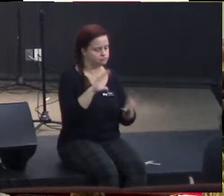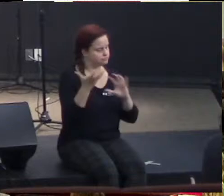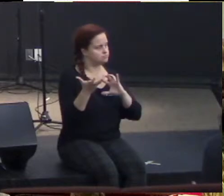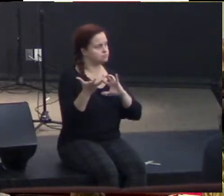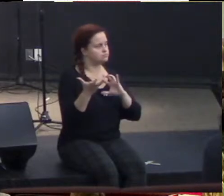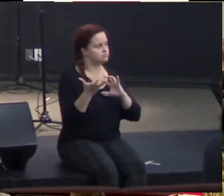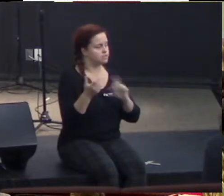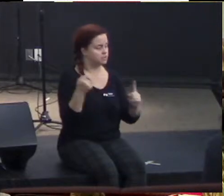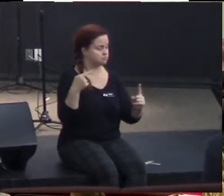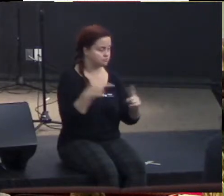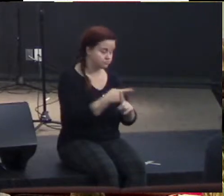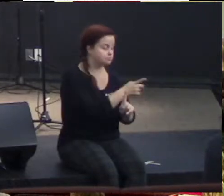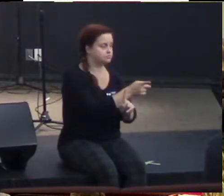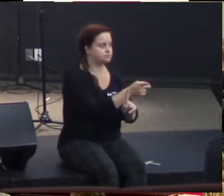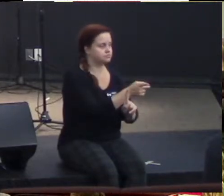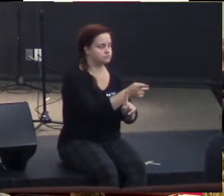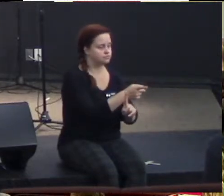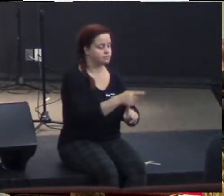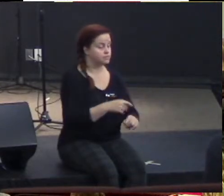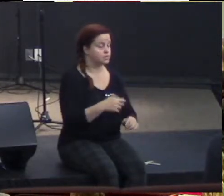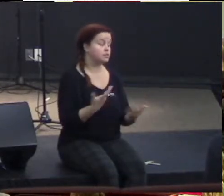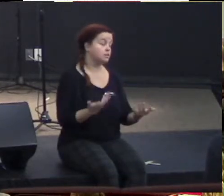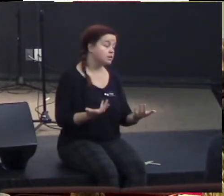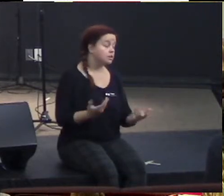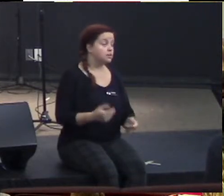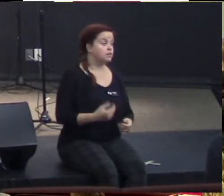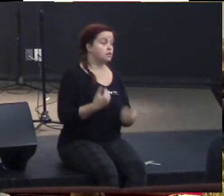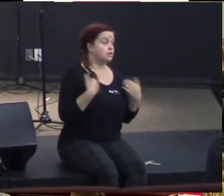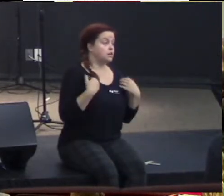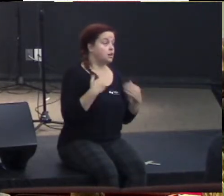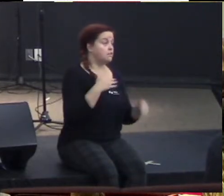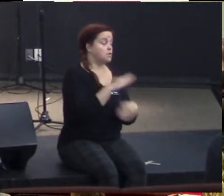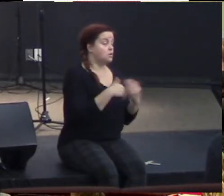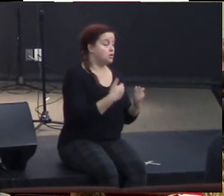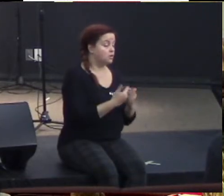Of course, then when you have all truth and no grace,